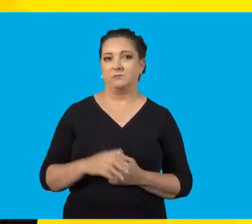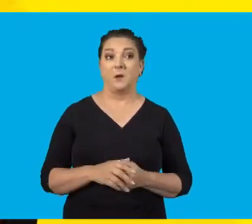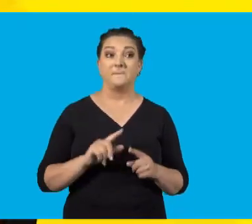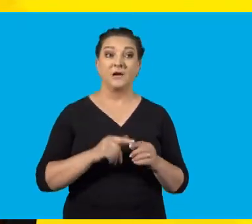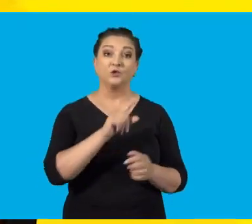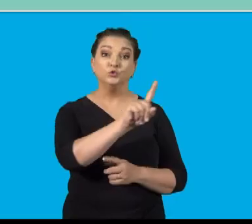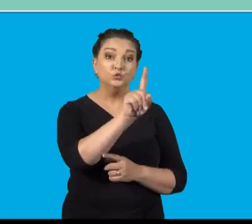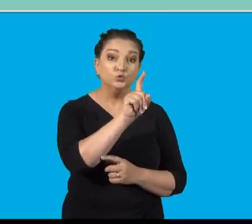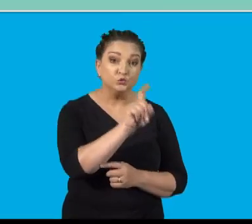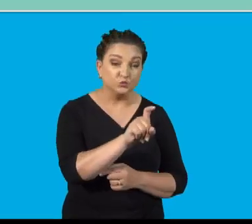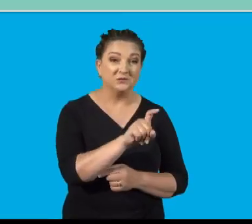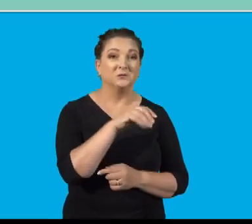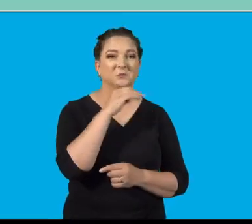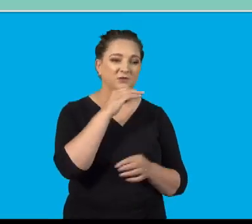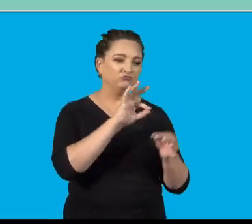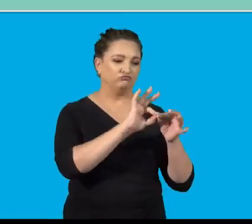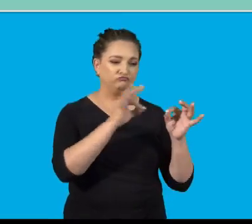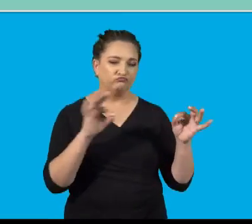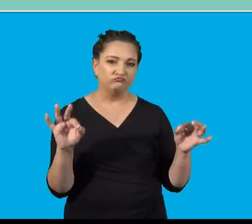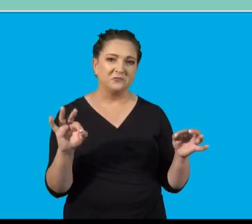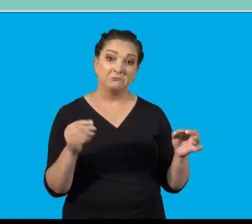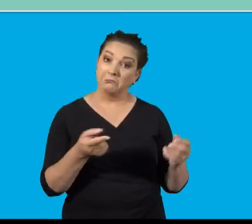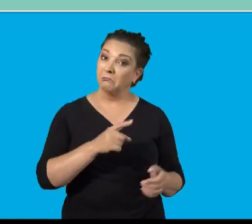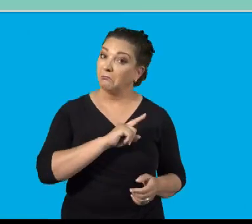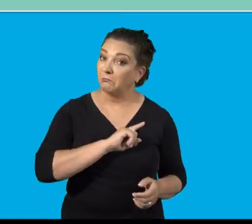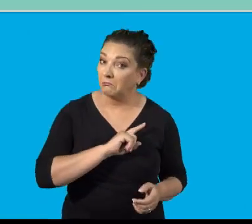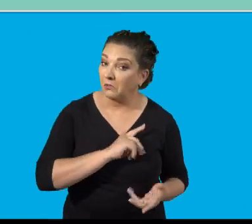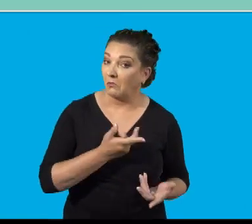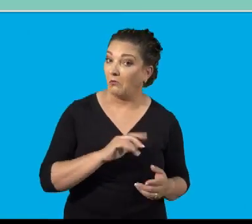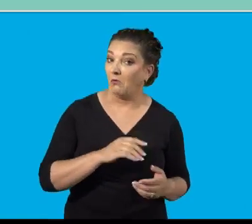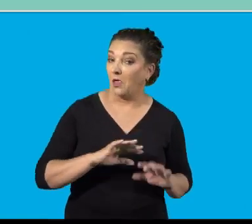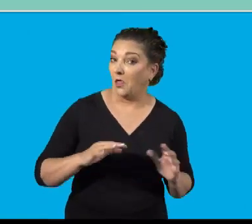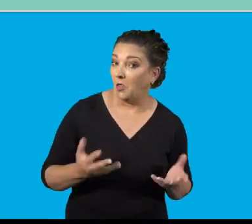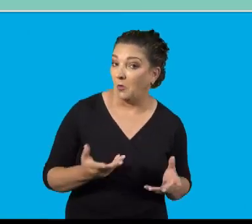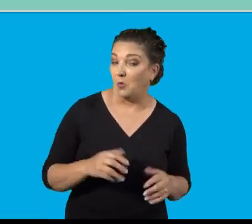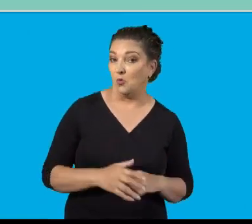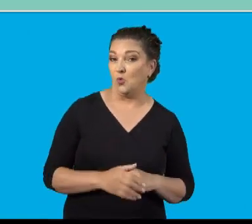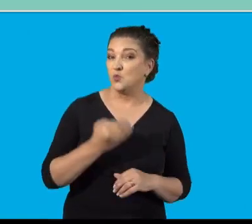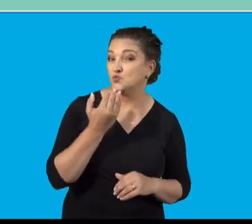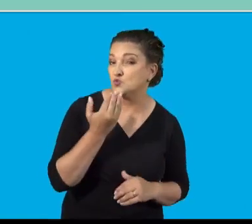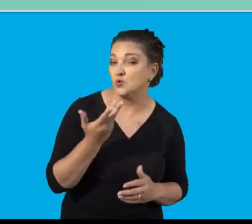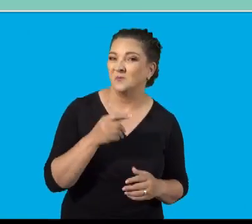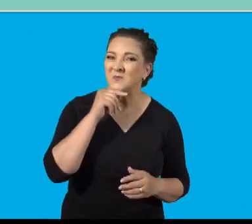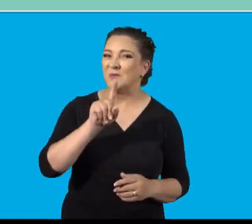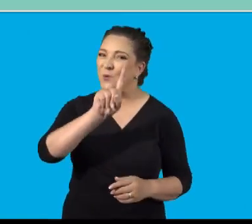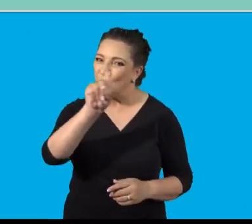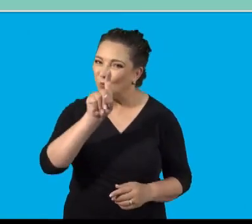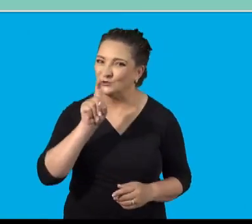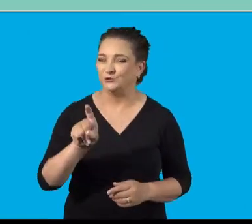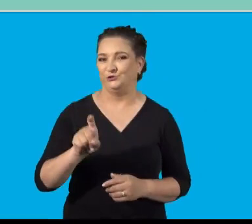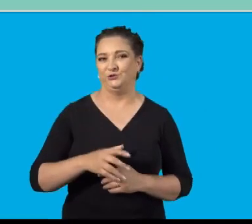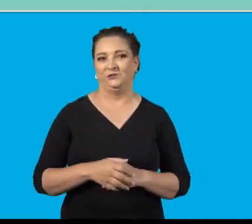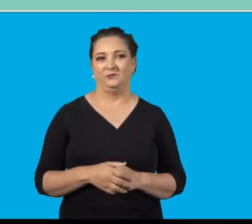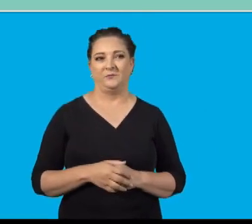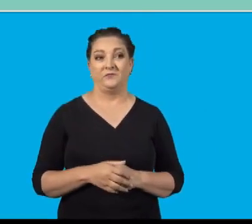full stop. Your question mark ends a sentence that is a question. Now remember, statement sentence for the full